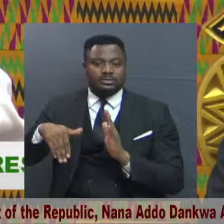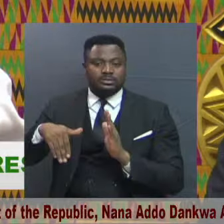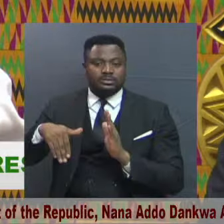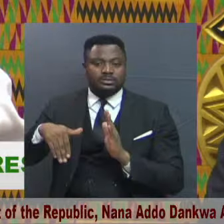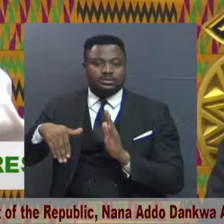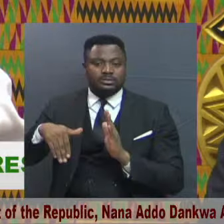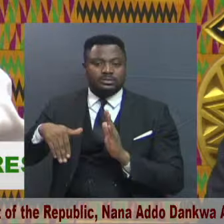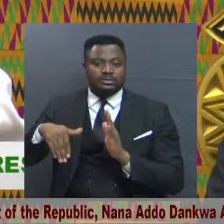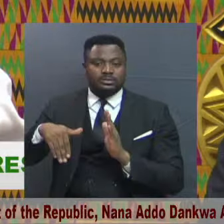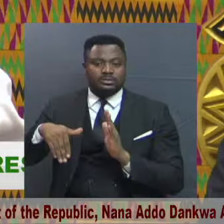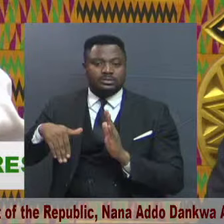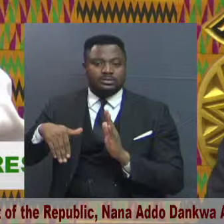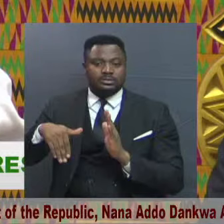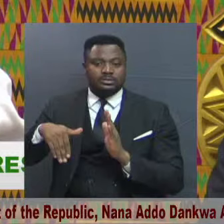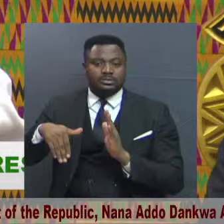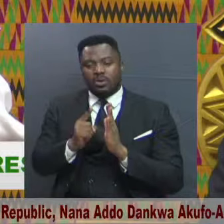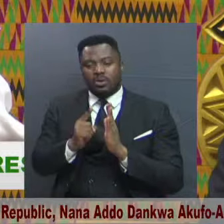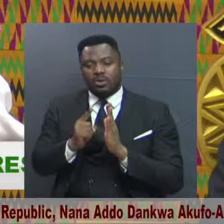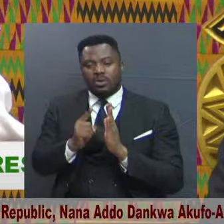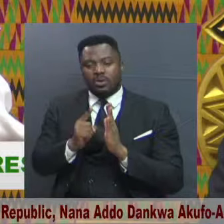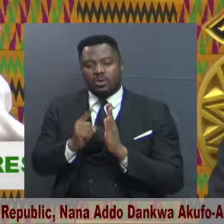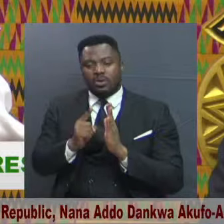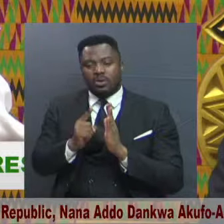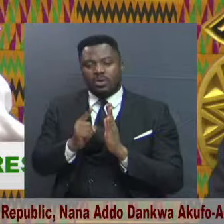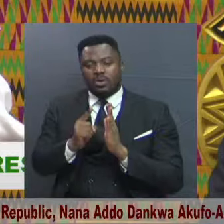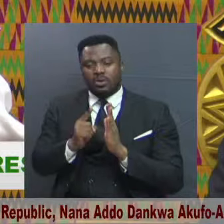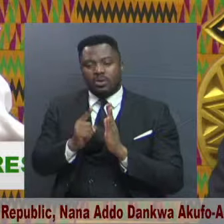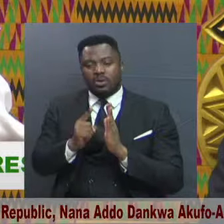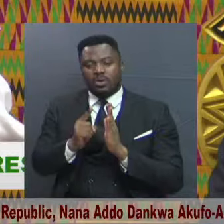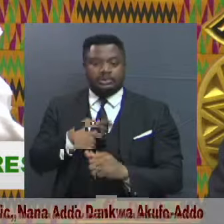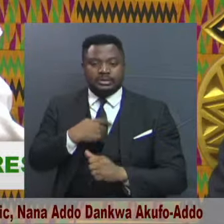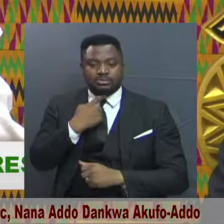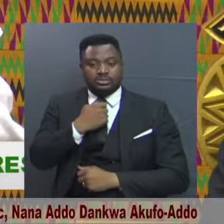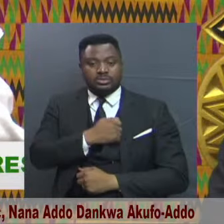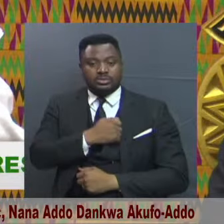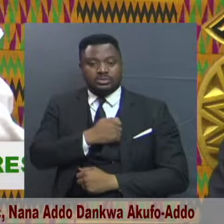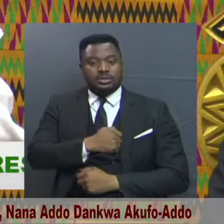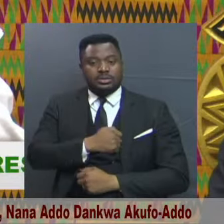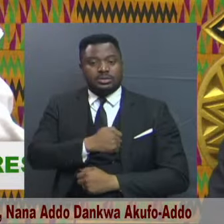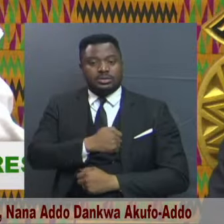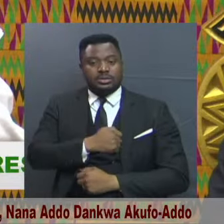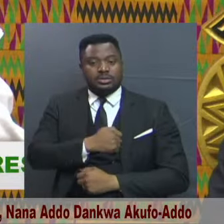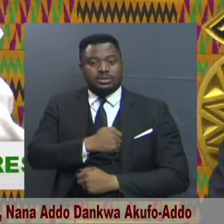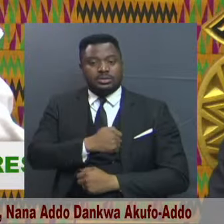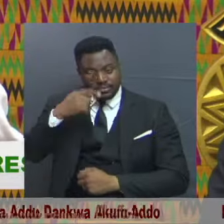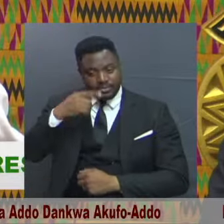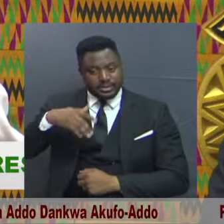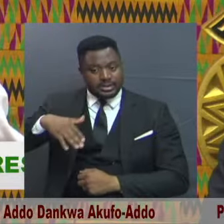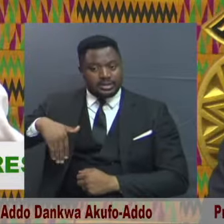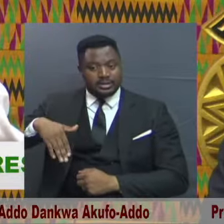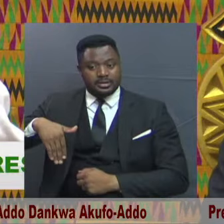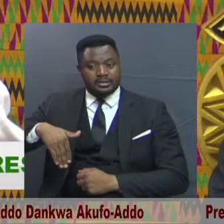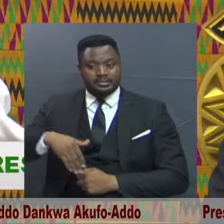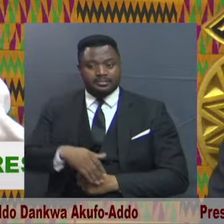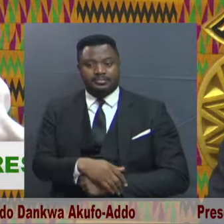say an hour behind Shadow and I want to apologize for that